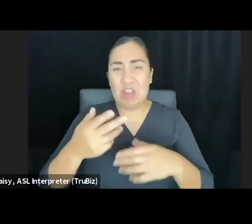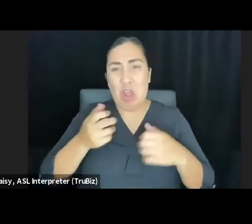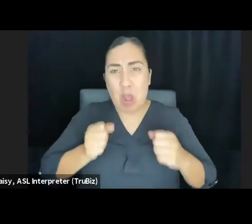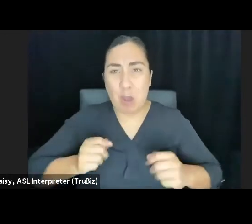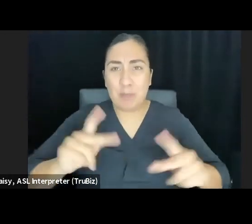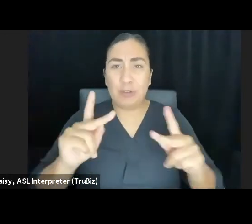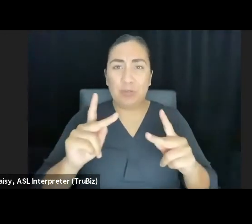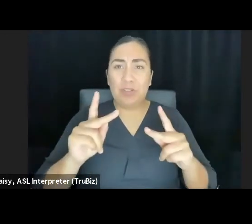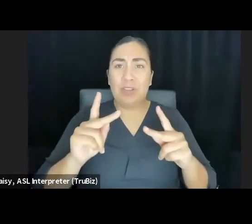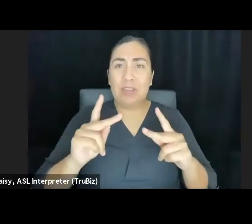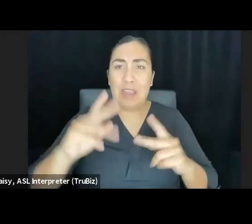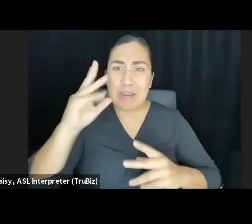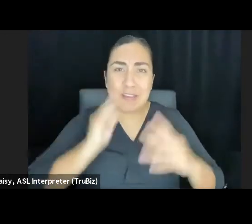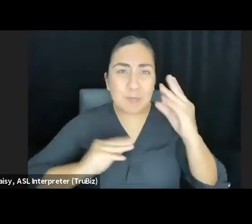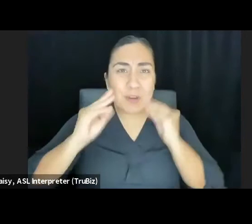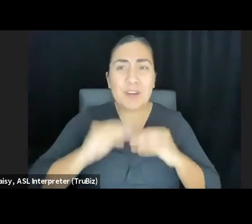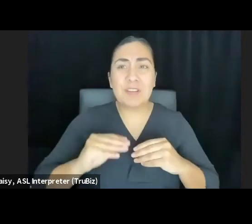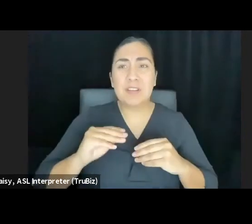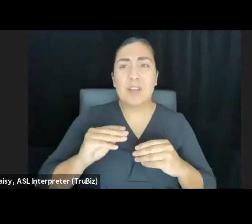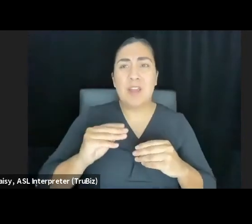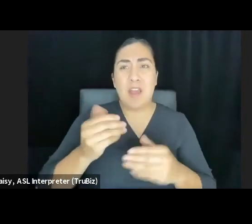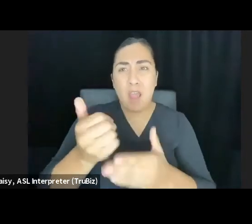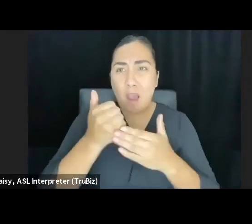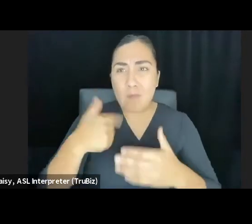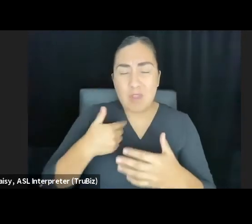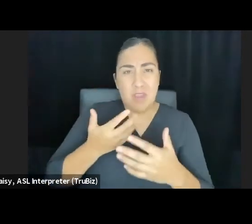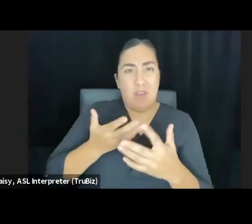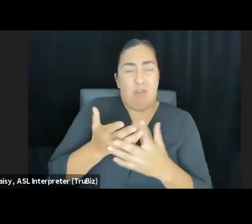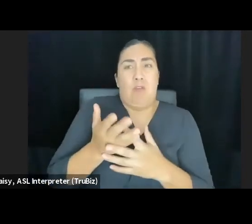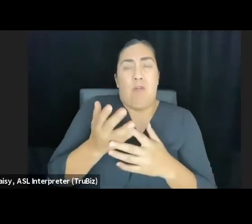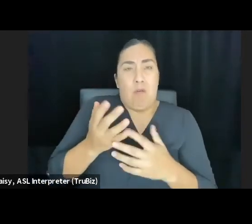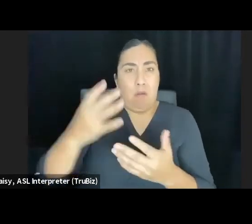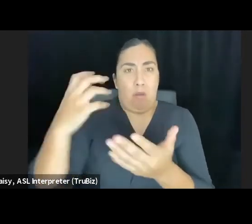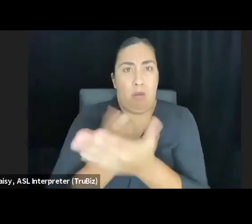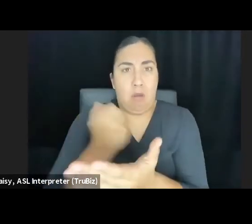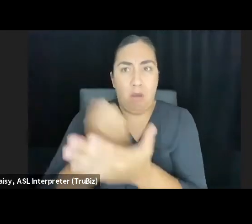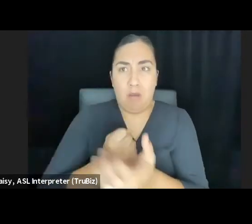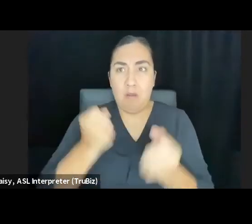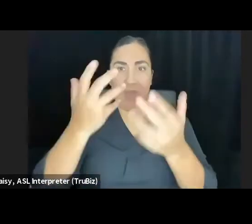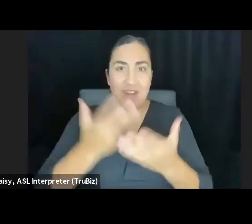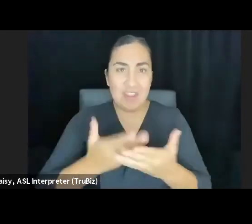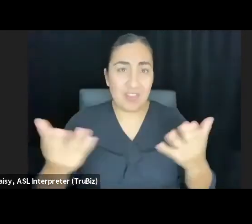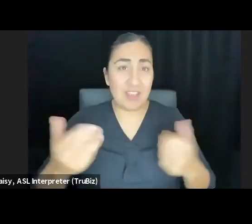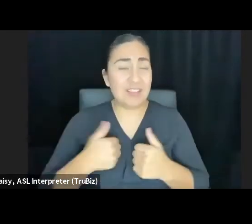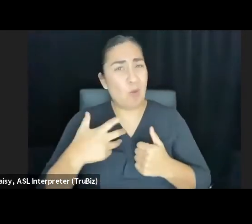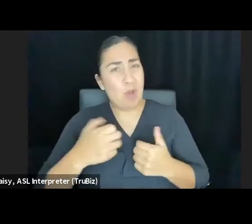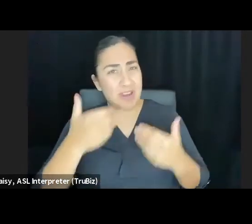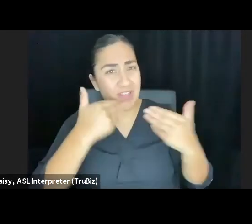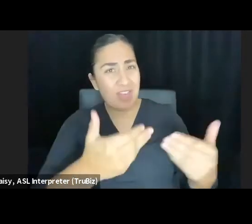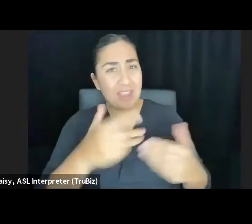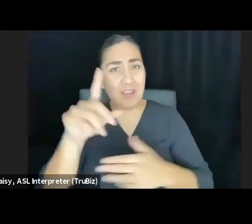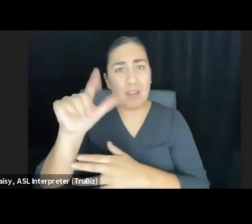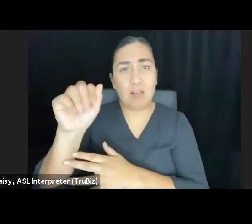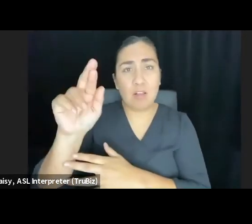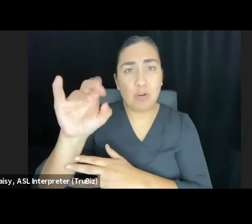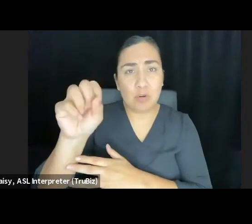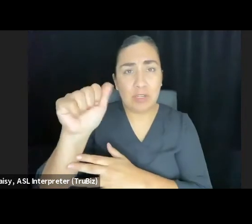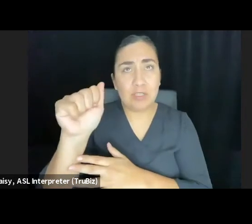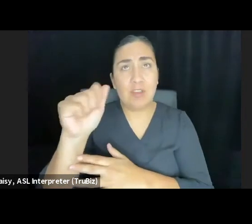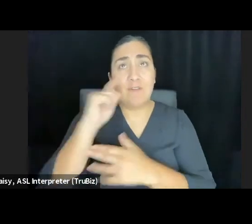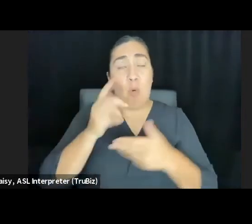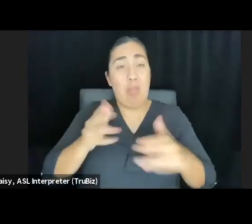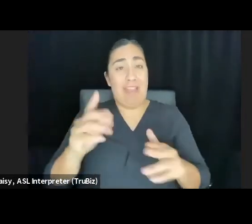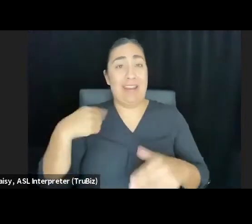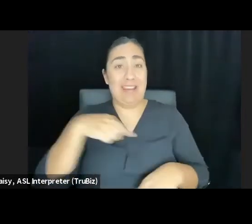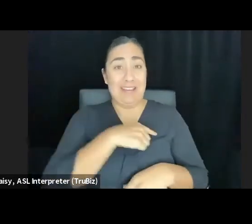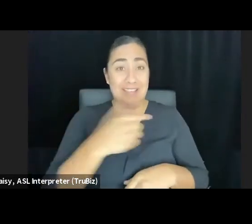Garces for having us, for allowing us the time and space to participate in